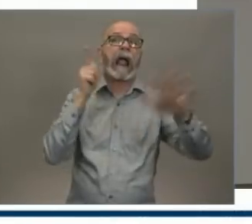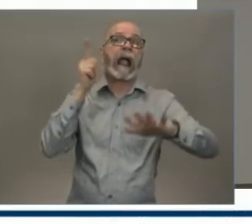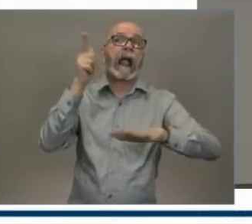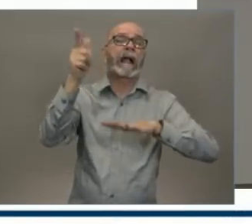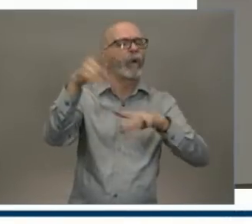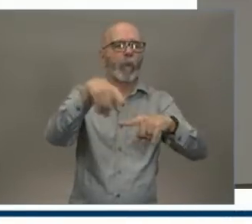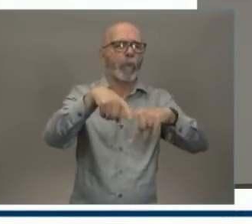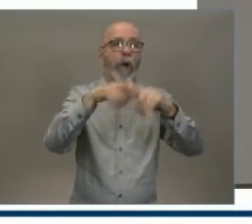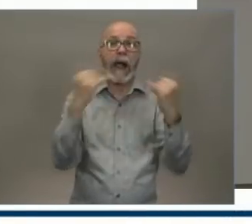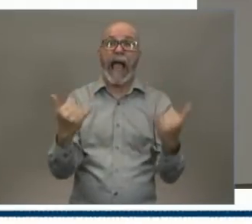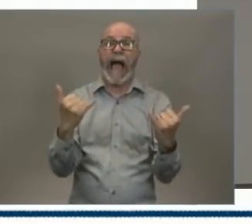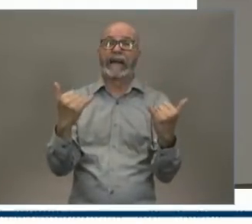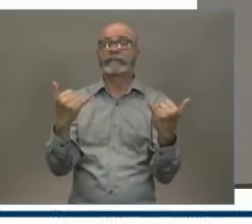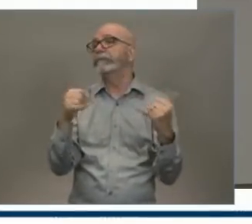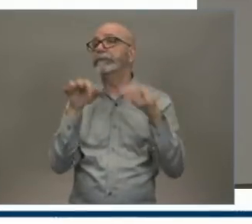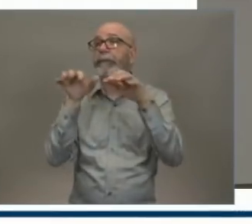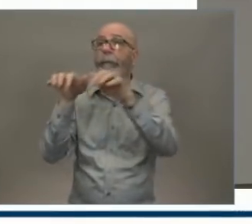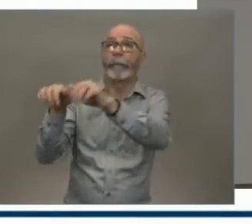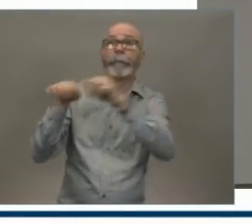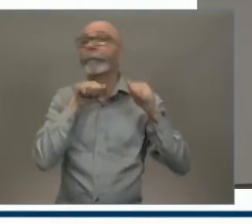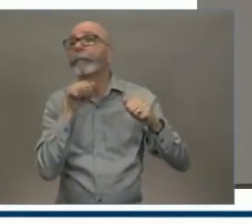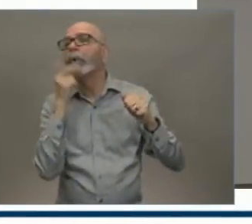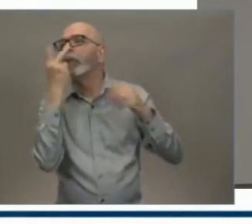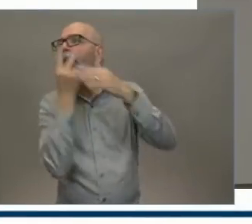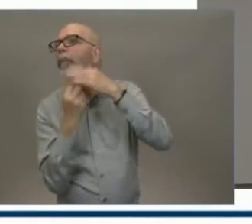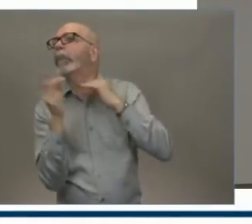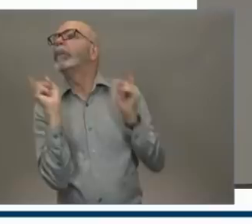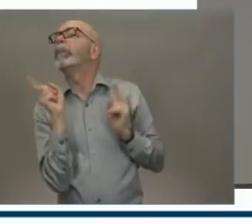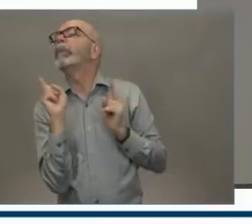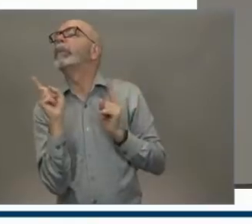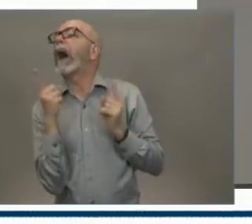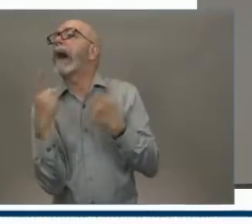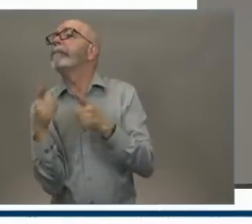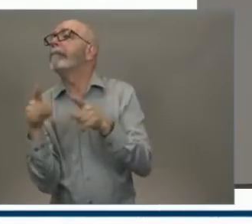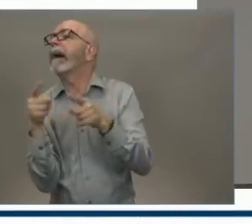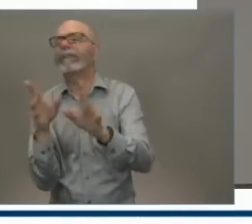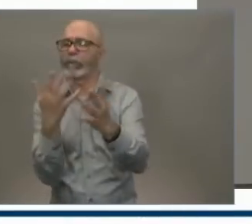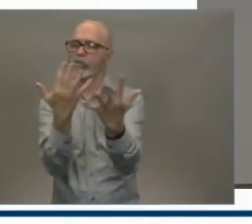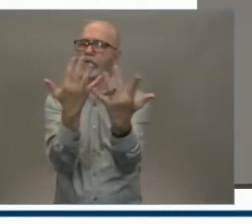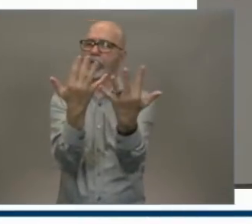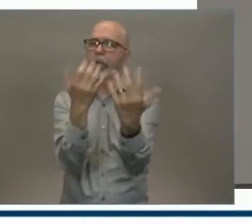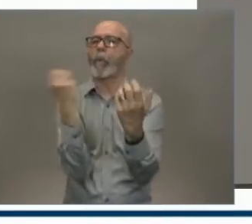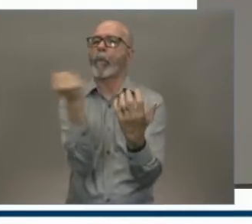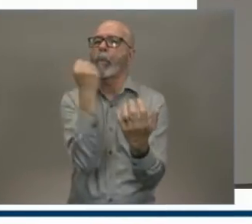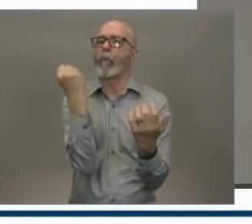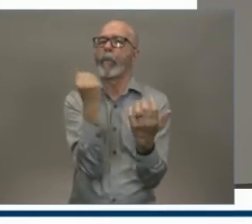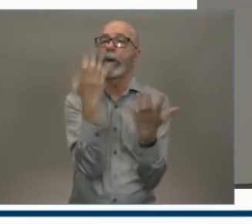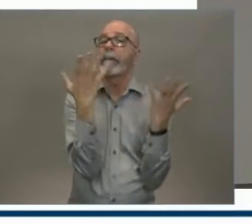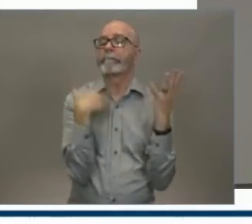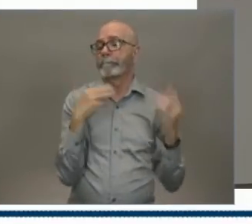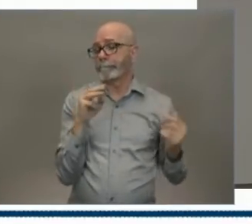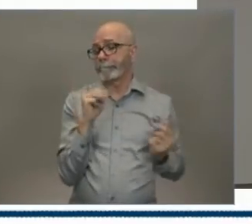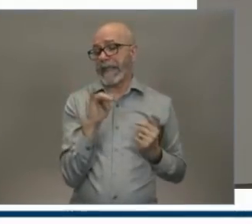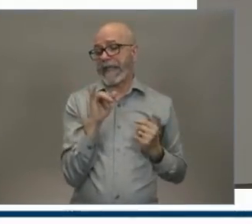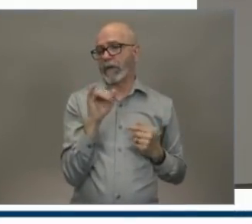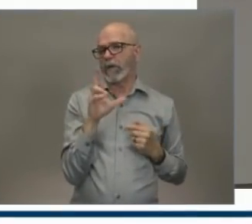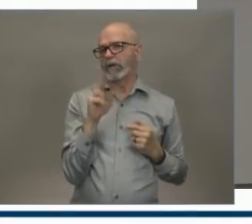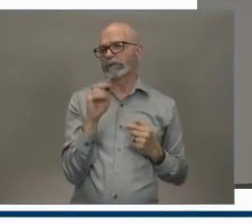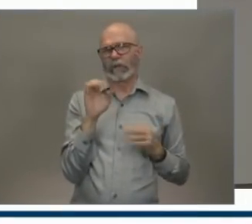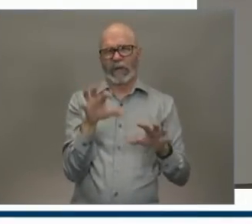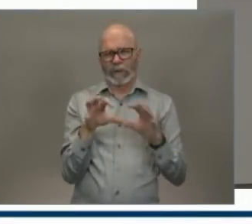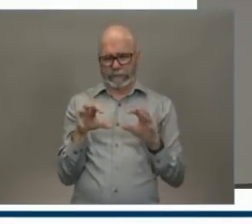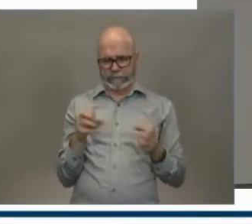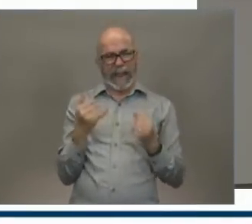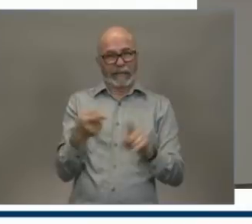to speculate on what we may or may not be able to do when we get into May, June, and beyond. It's middle of January right now, and